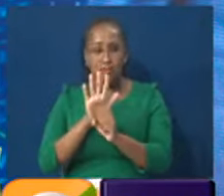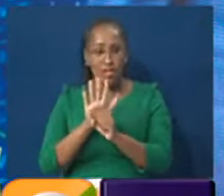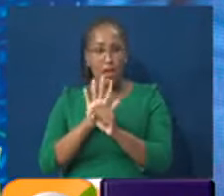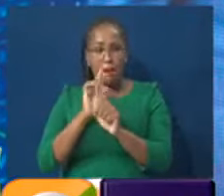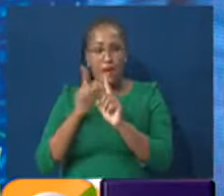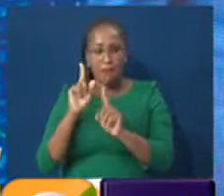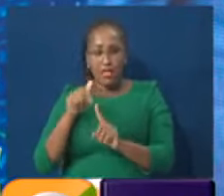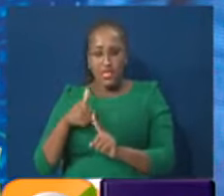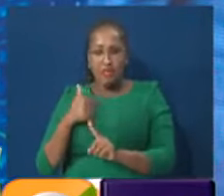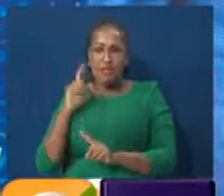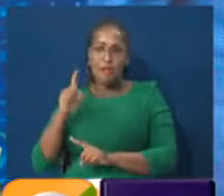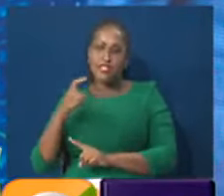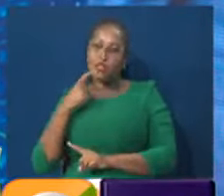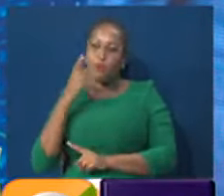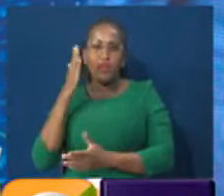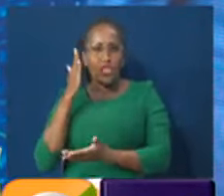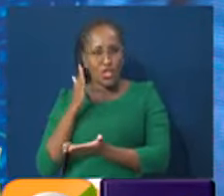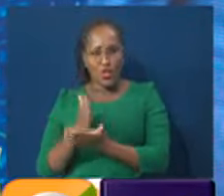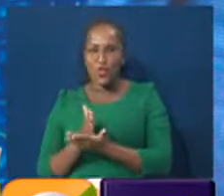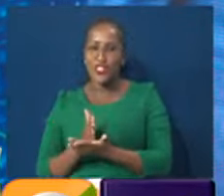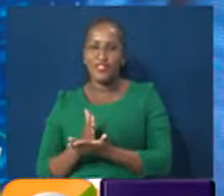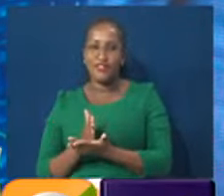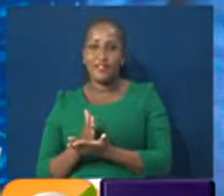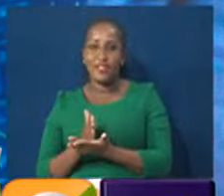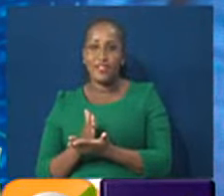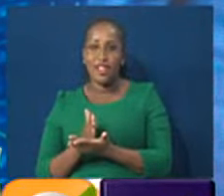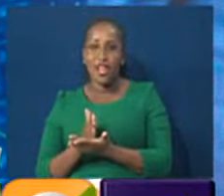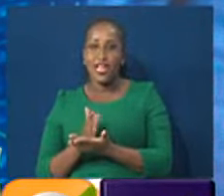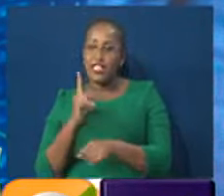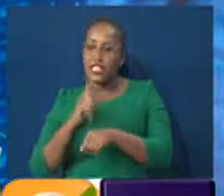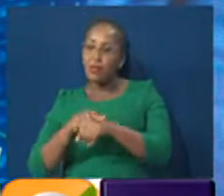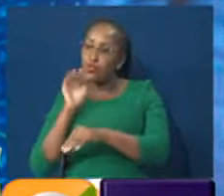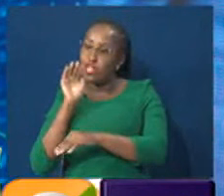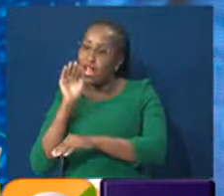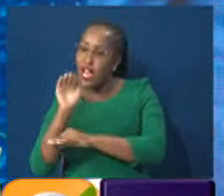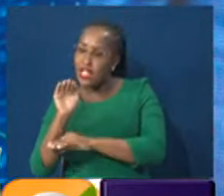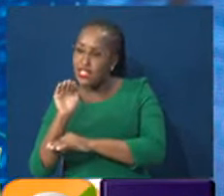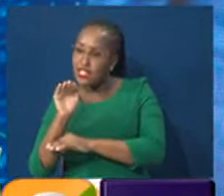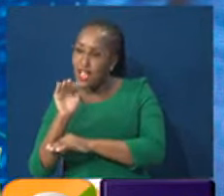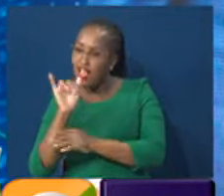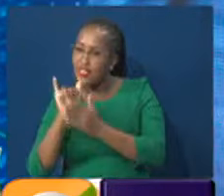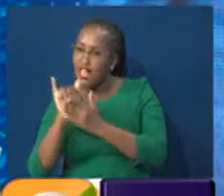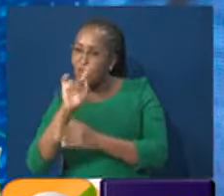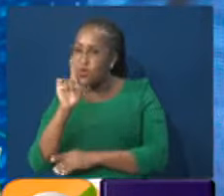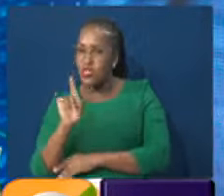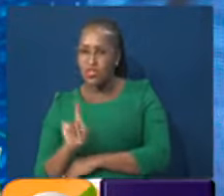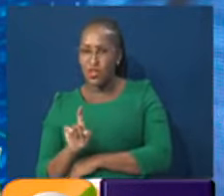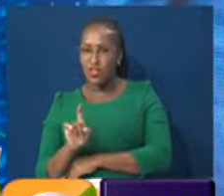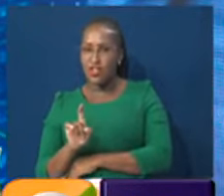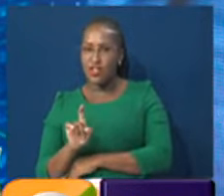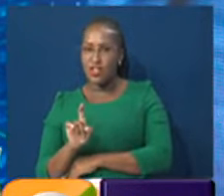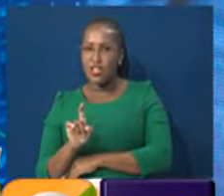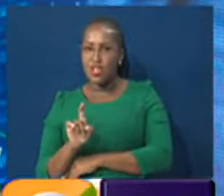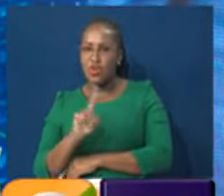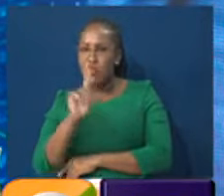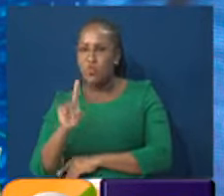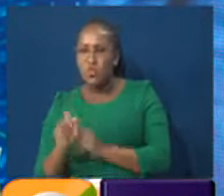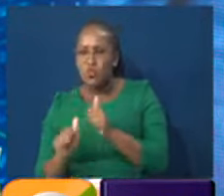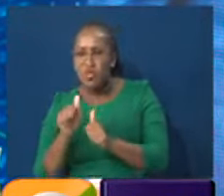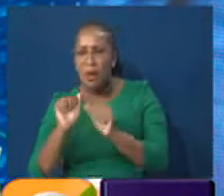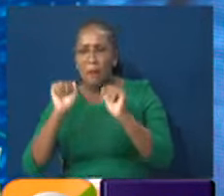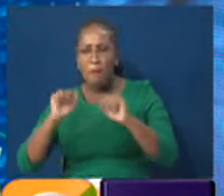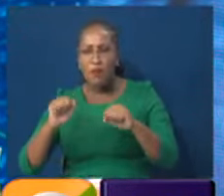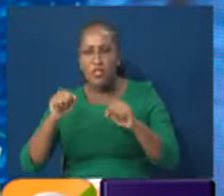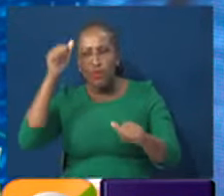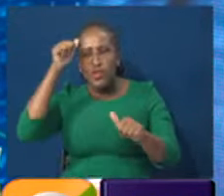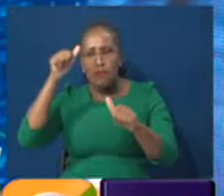I shouldn't be doing this in front of our competitor, that when we asked the original question, which was, can you remember